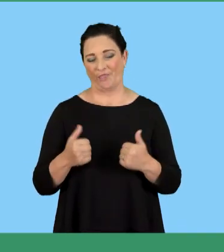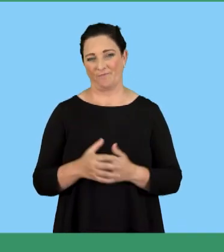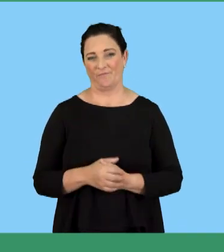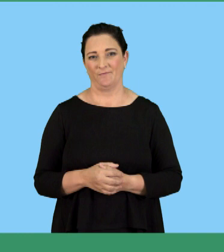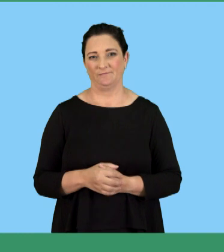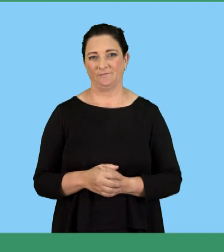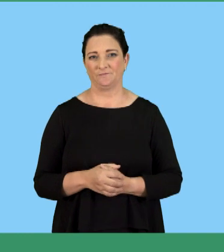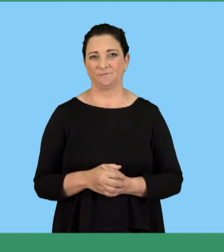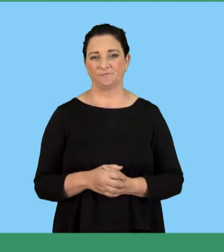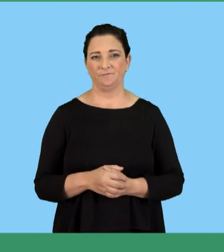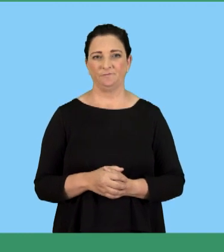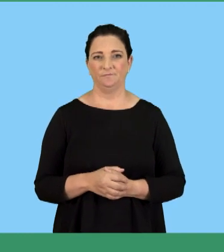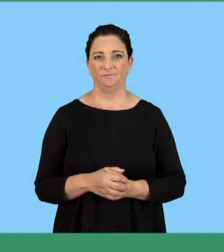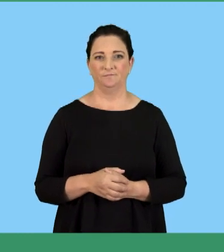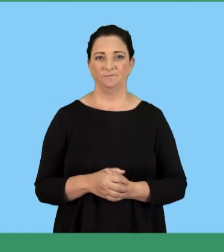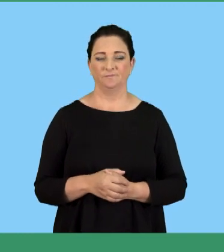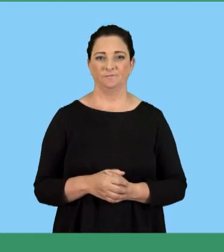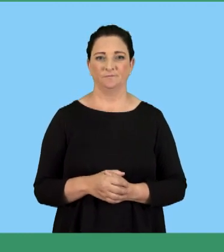lifestyle.